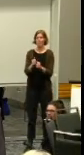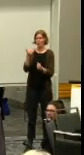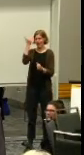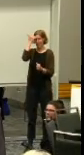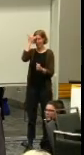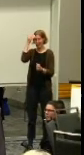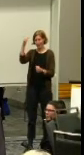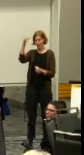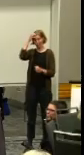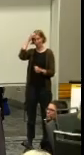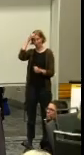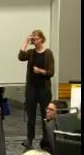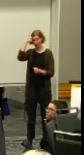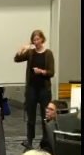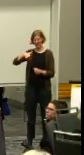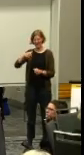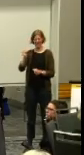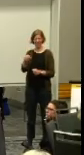So yeah, absolutely.